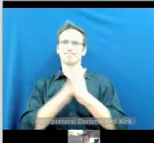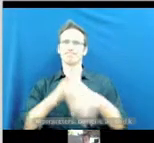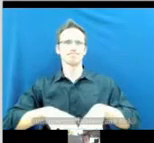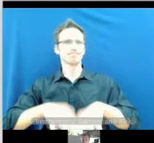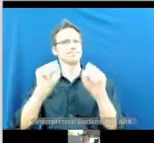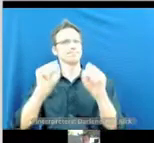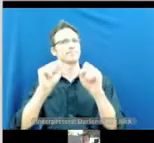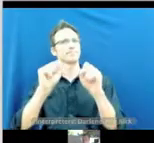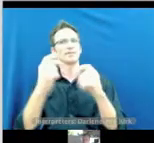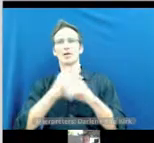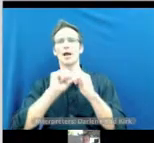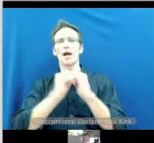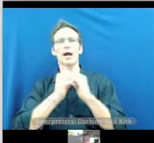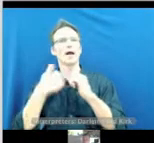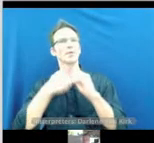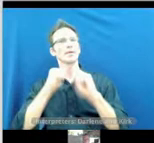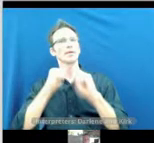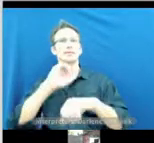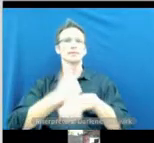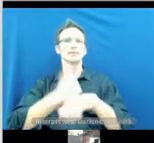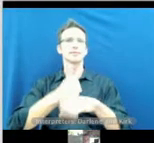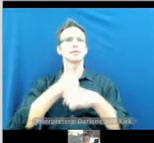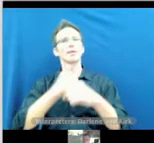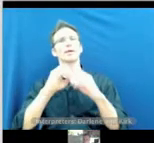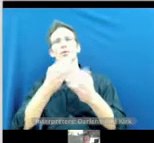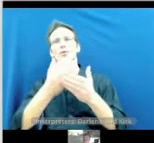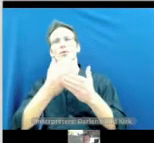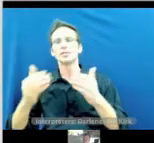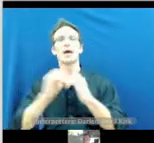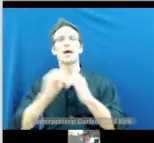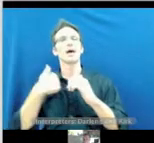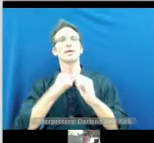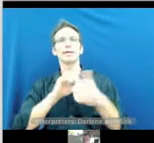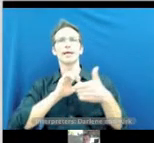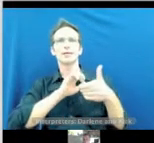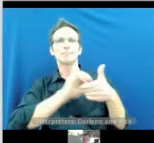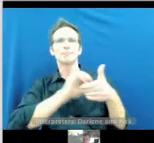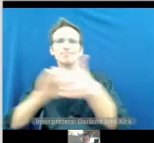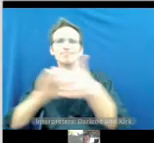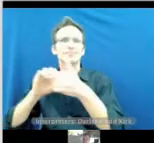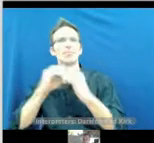to create some resources and pull people together.